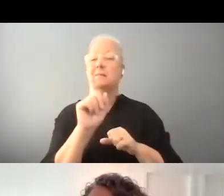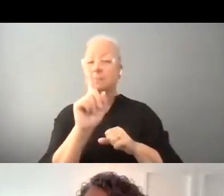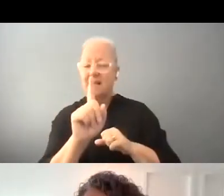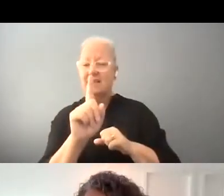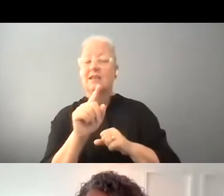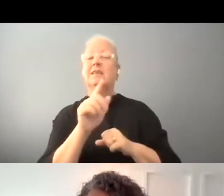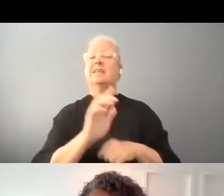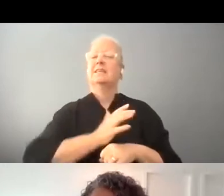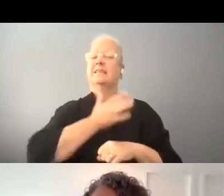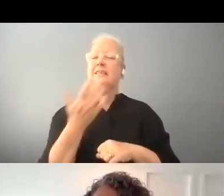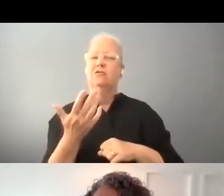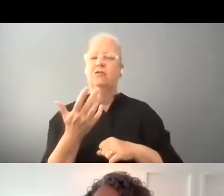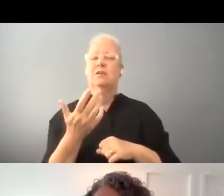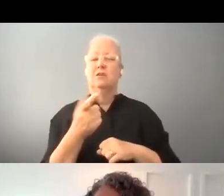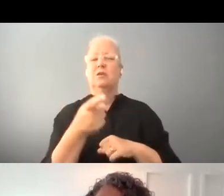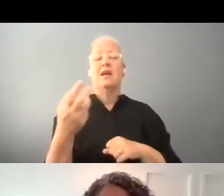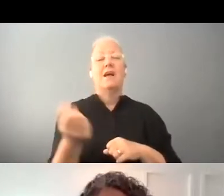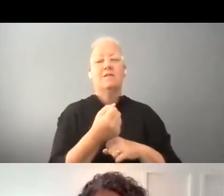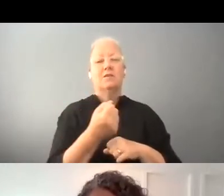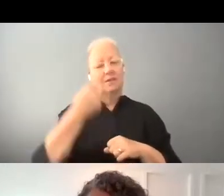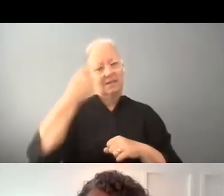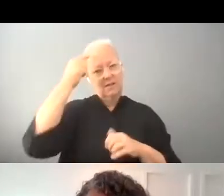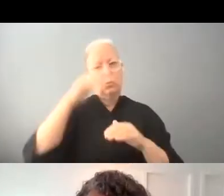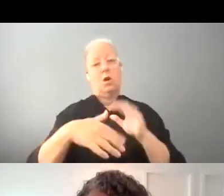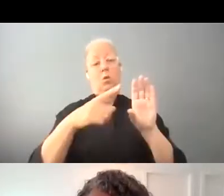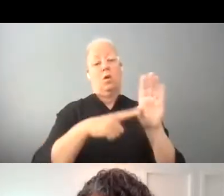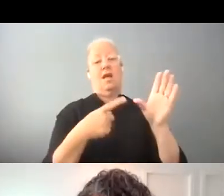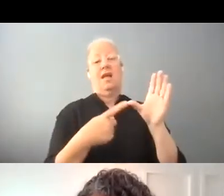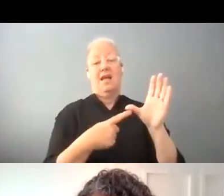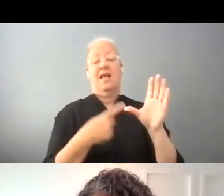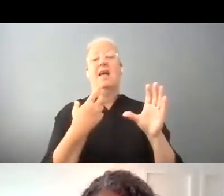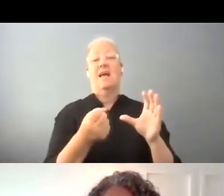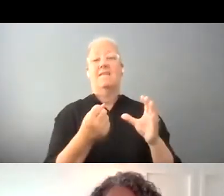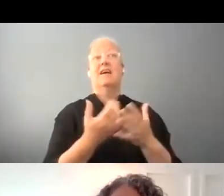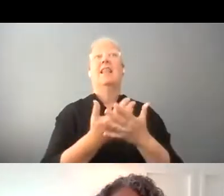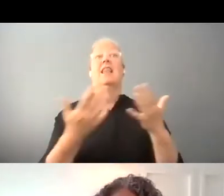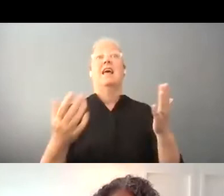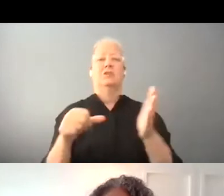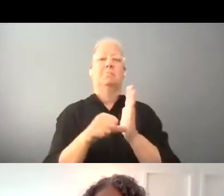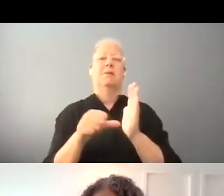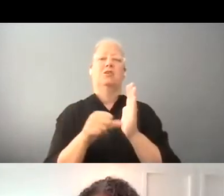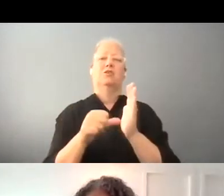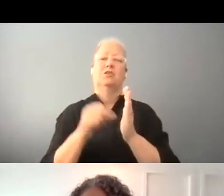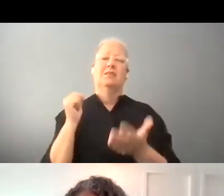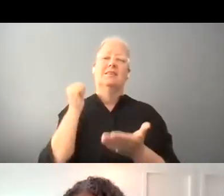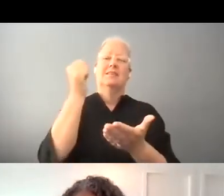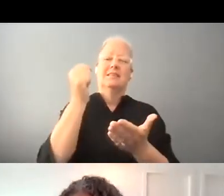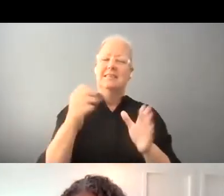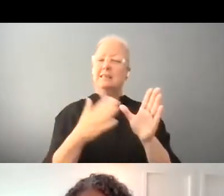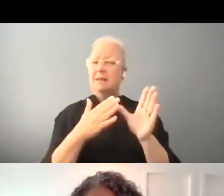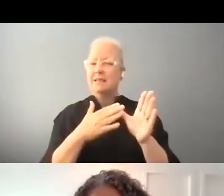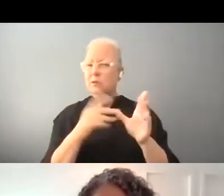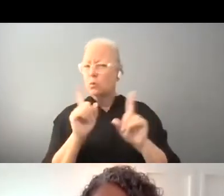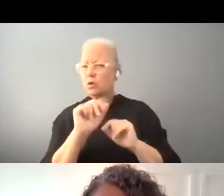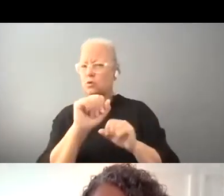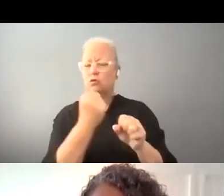to look at sometimes YA does have really large budgets. So it just depends what genre you have